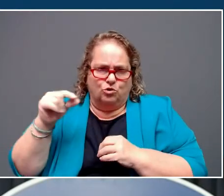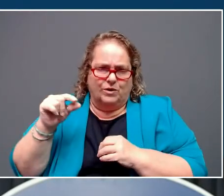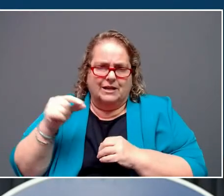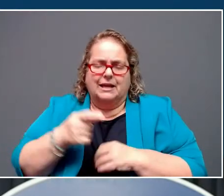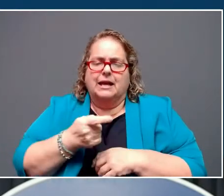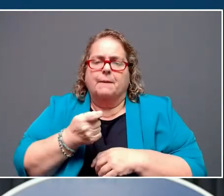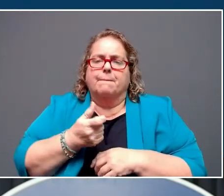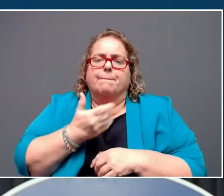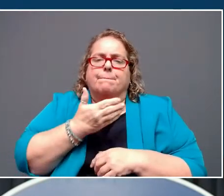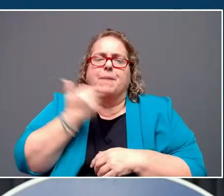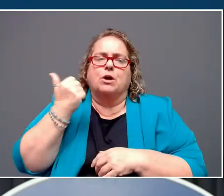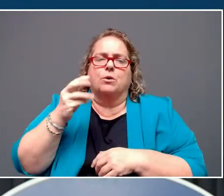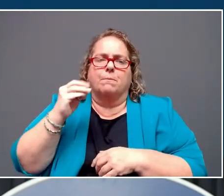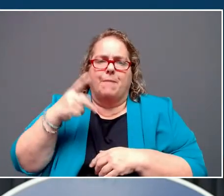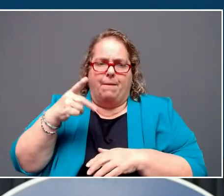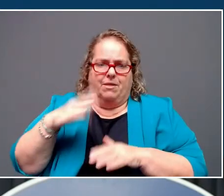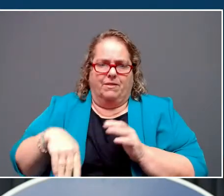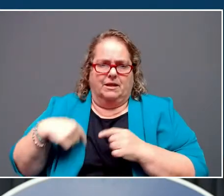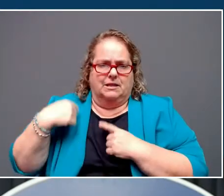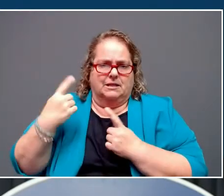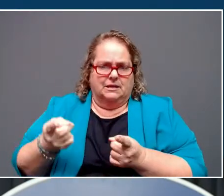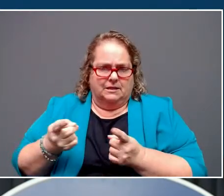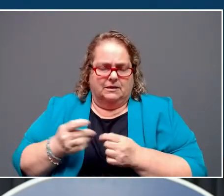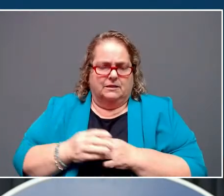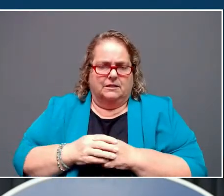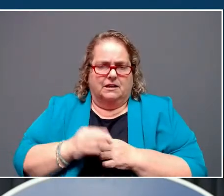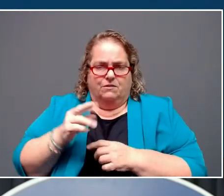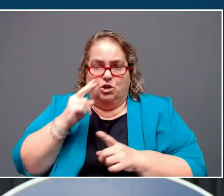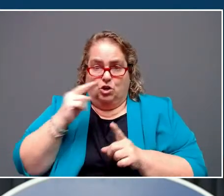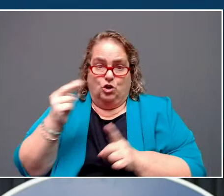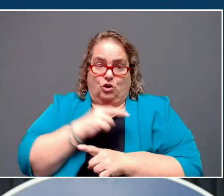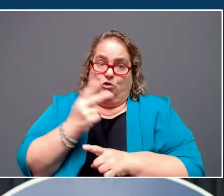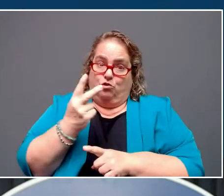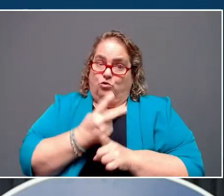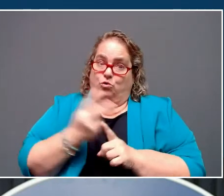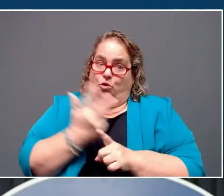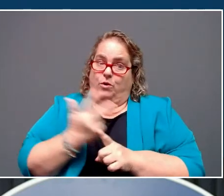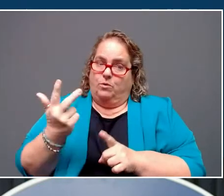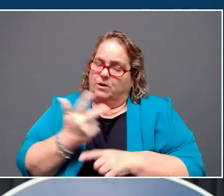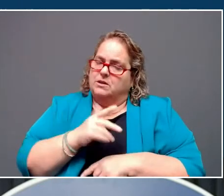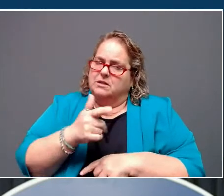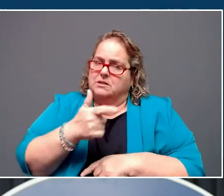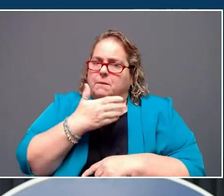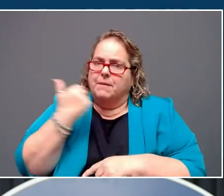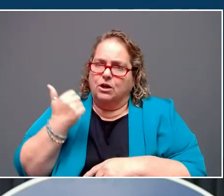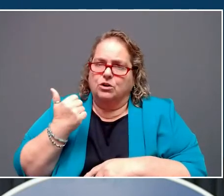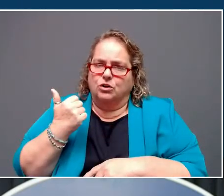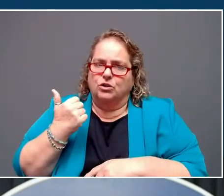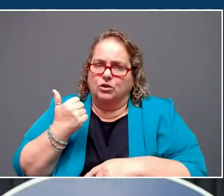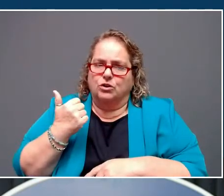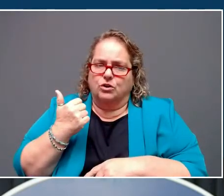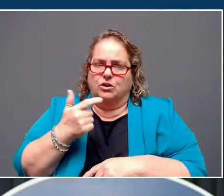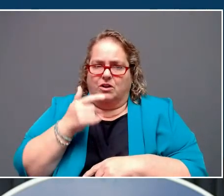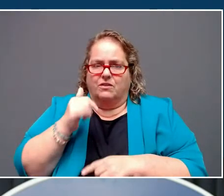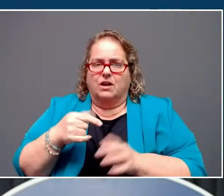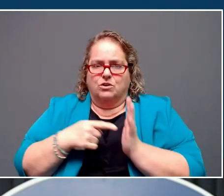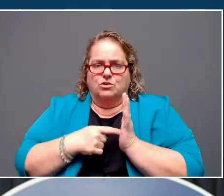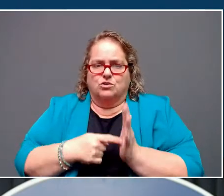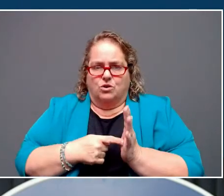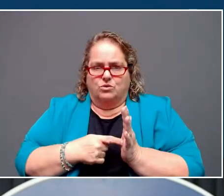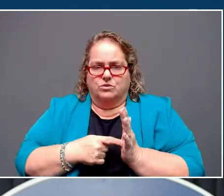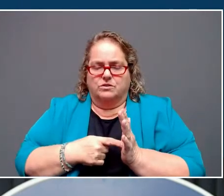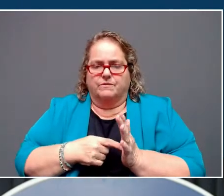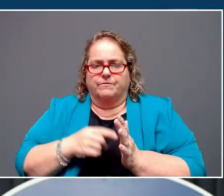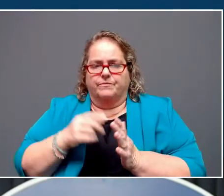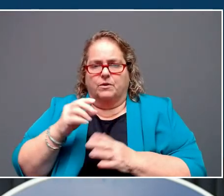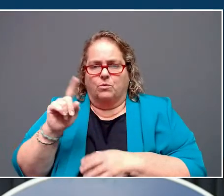have had if you at least go back 2 or 3 weeks. And that shows out in the graphs